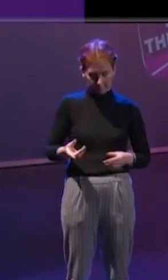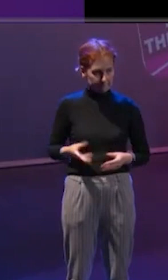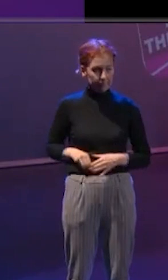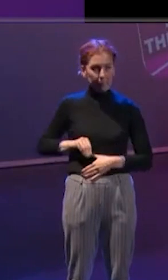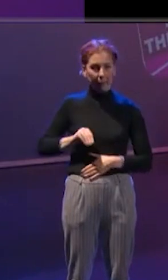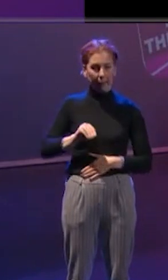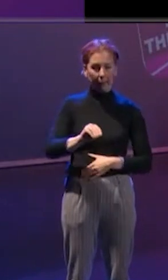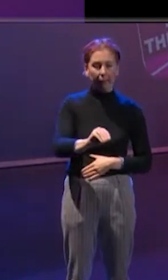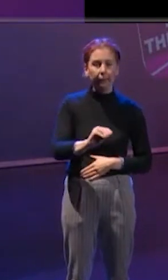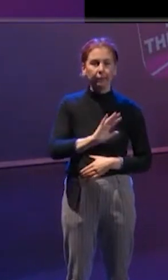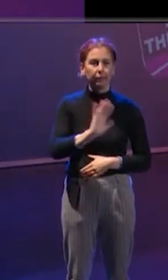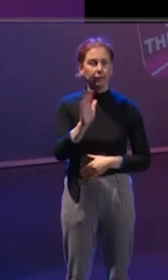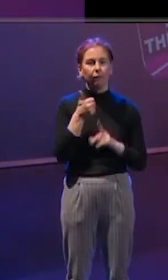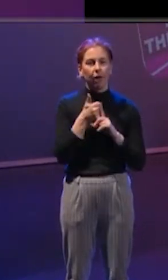things